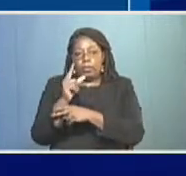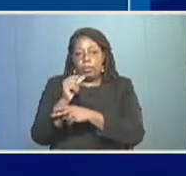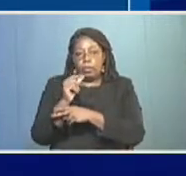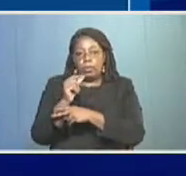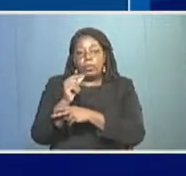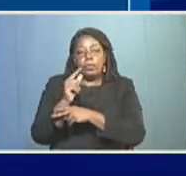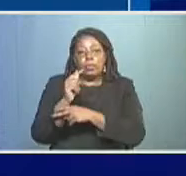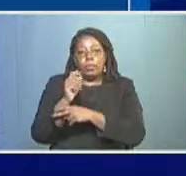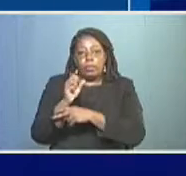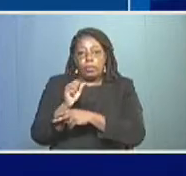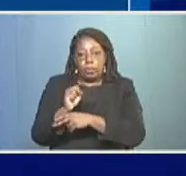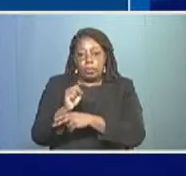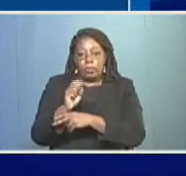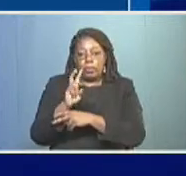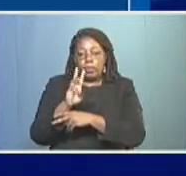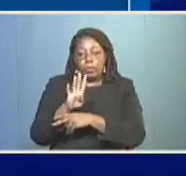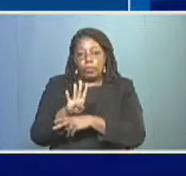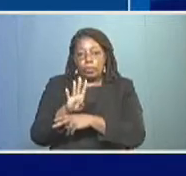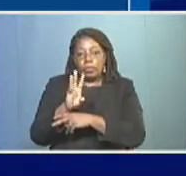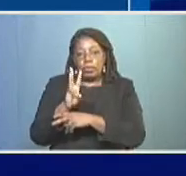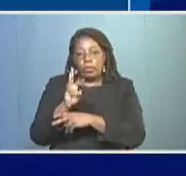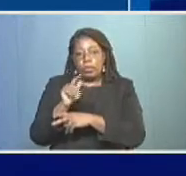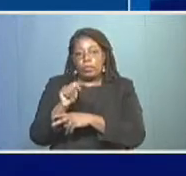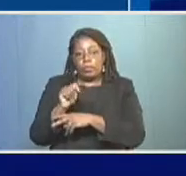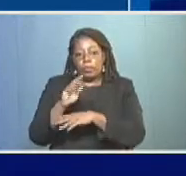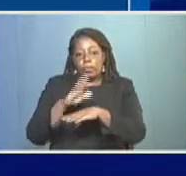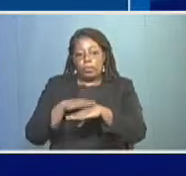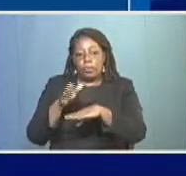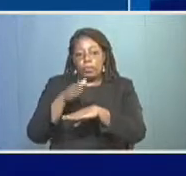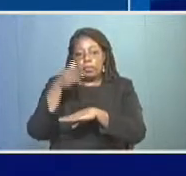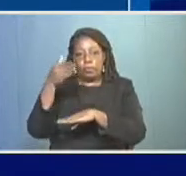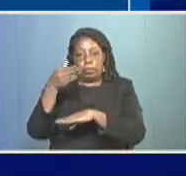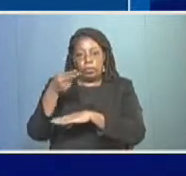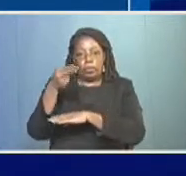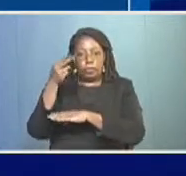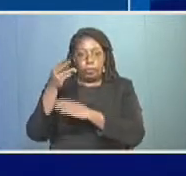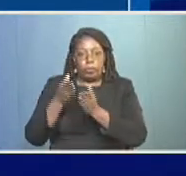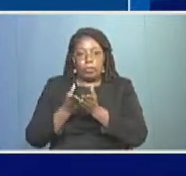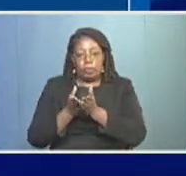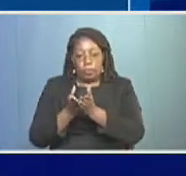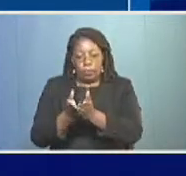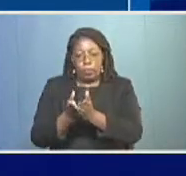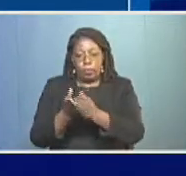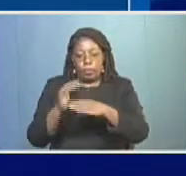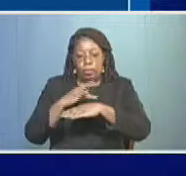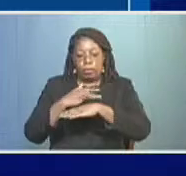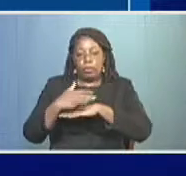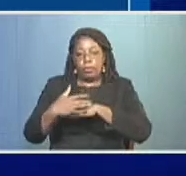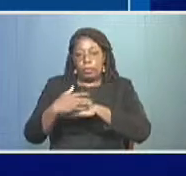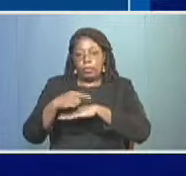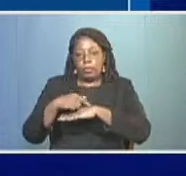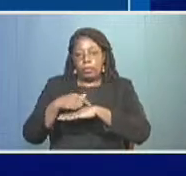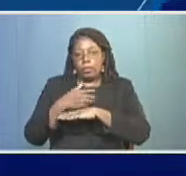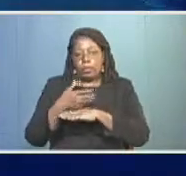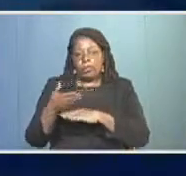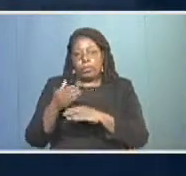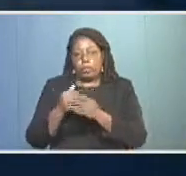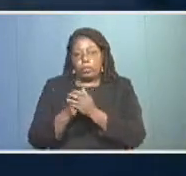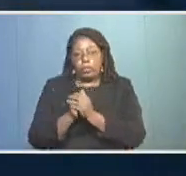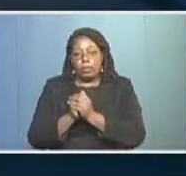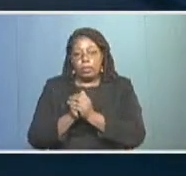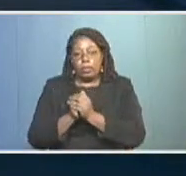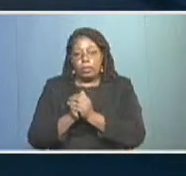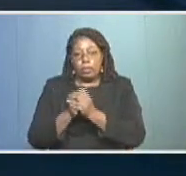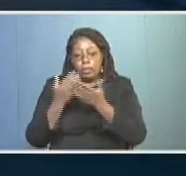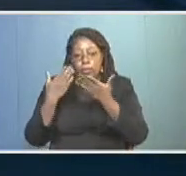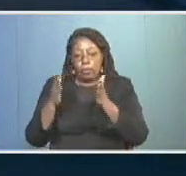and the wave heights continuing at 4 to 6 feet with caution flags in place. High tide 8:04 in the morning with a low tide at 2:21 in the afternoon.